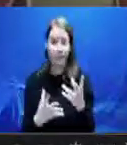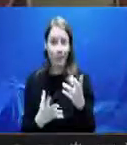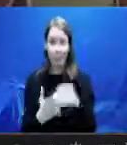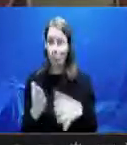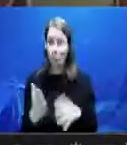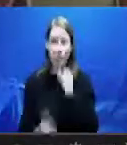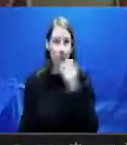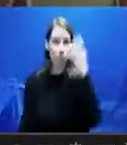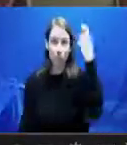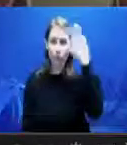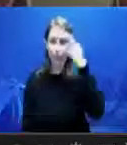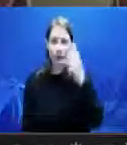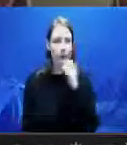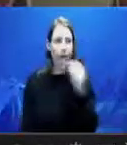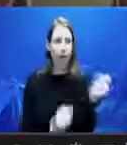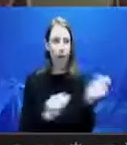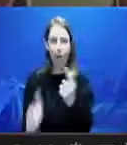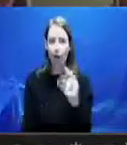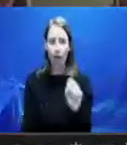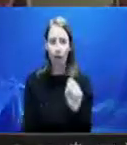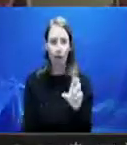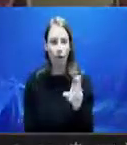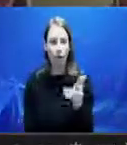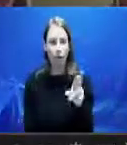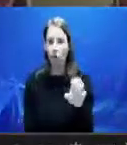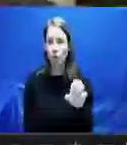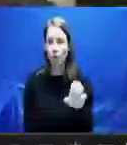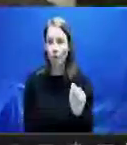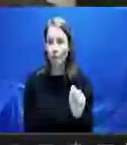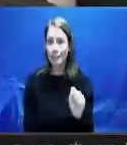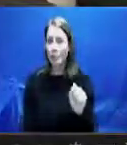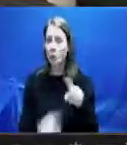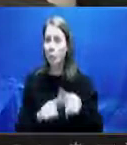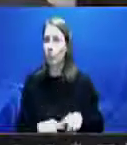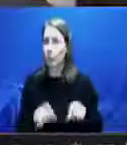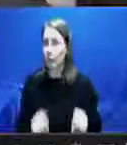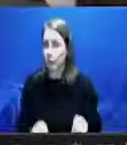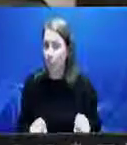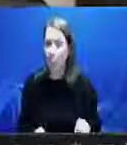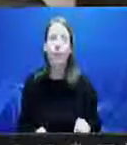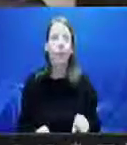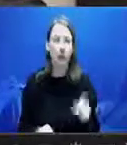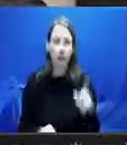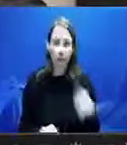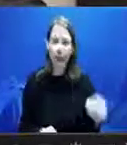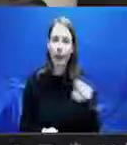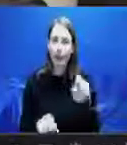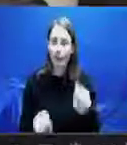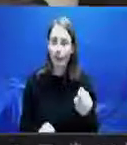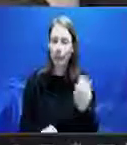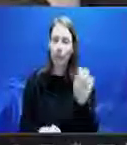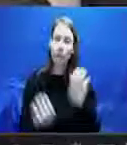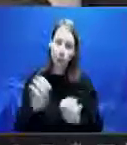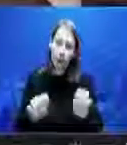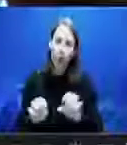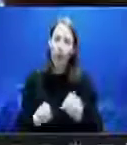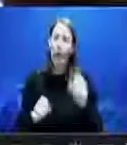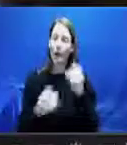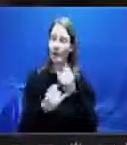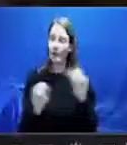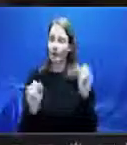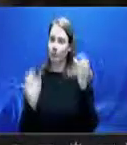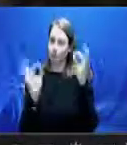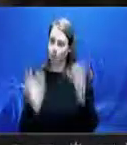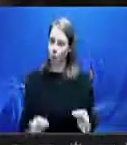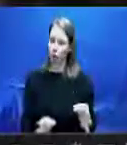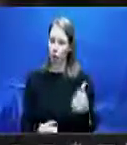are not, and they need to independently be able to determine that. Reading more complex informational text is another big